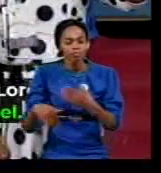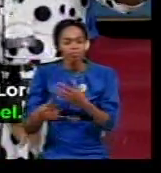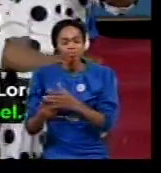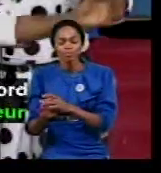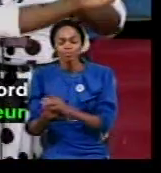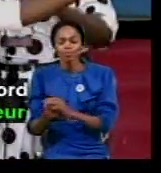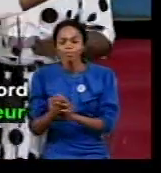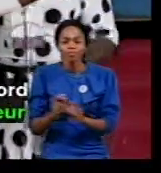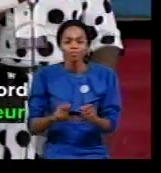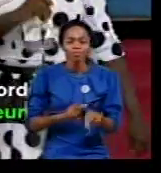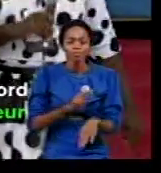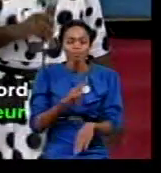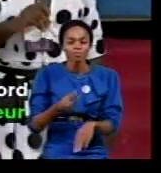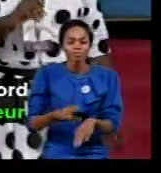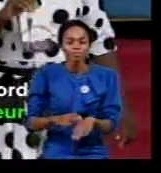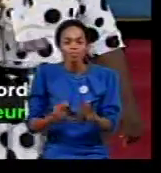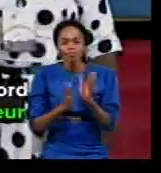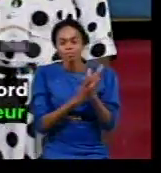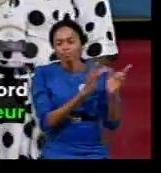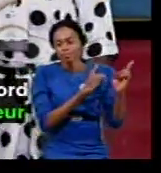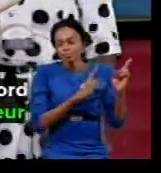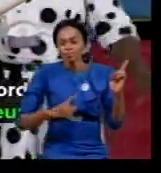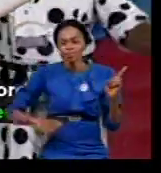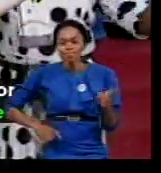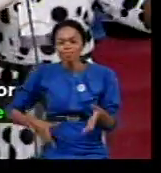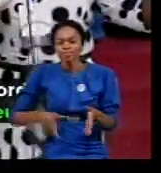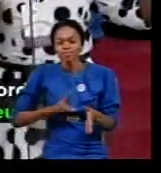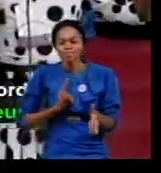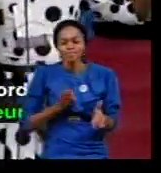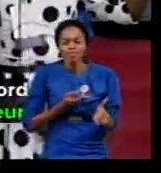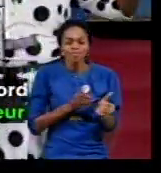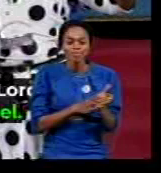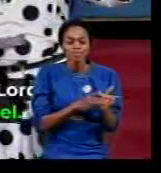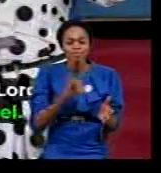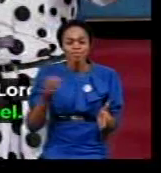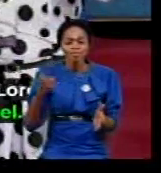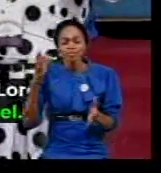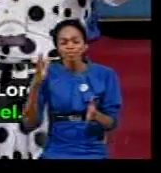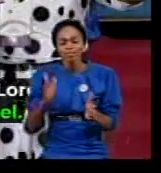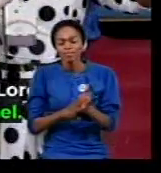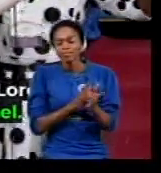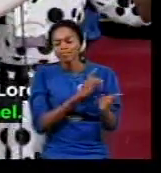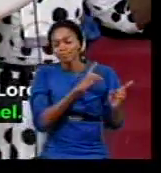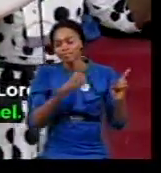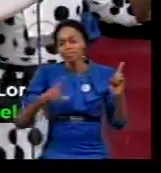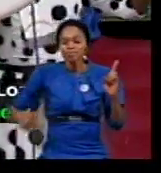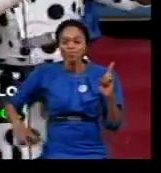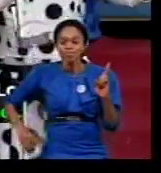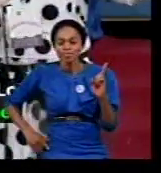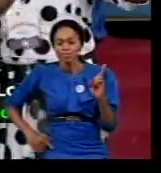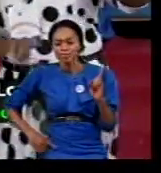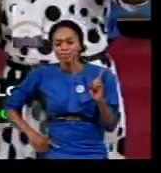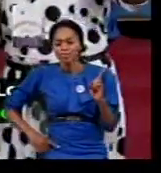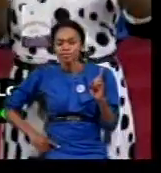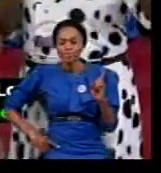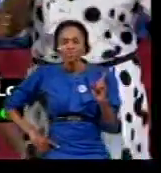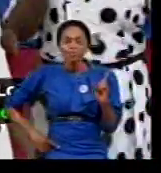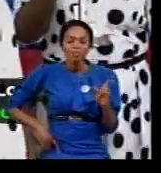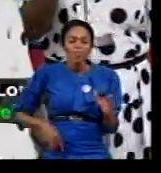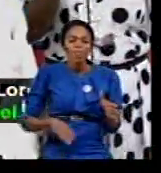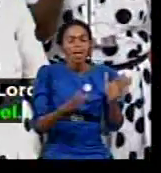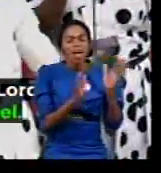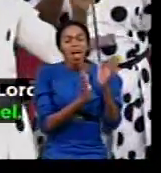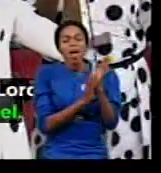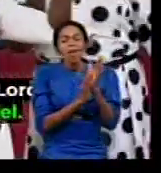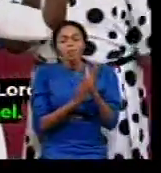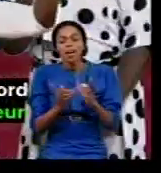verse 17. Gideon should have known that already God accepted the sacrifice. In chapter 6, verse 17, it says, "And he